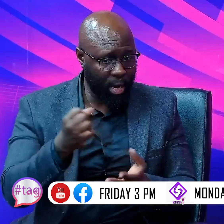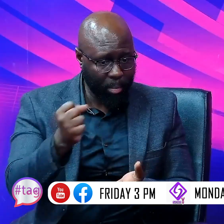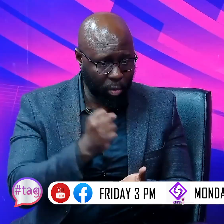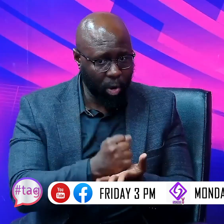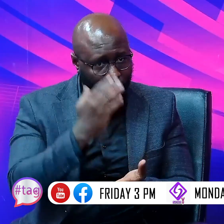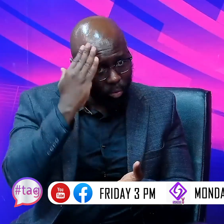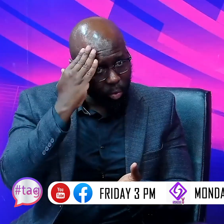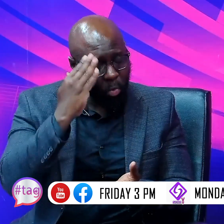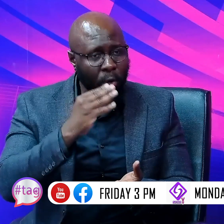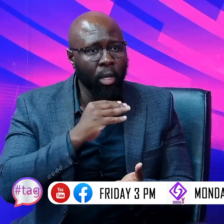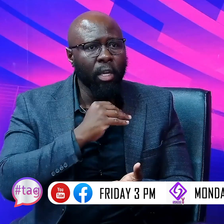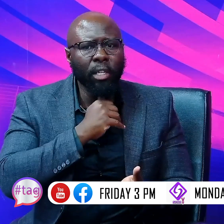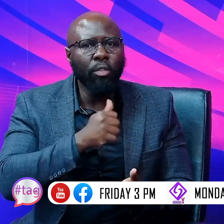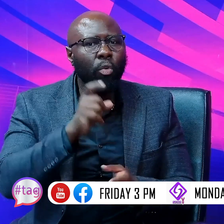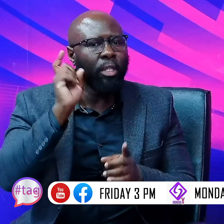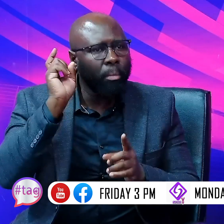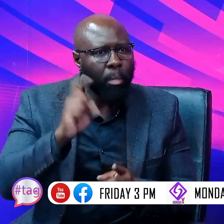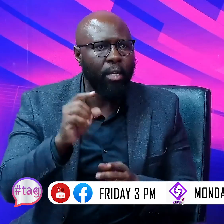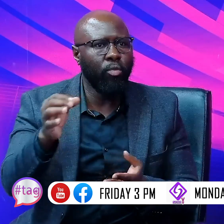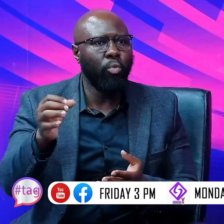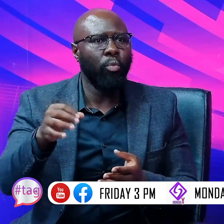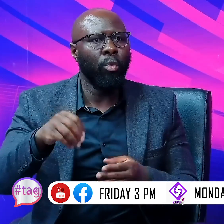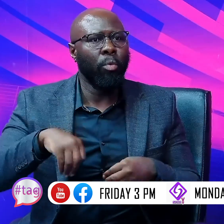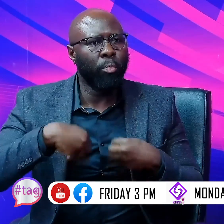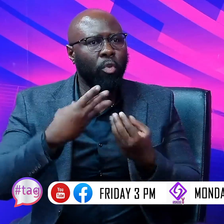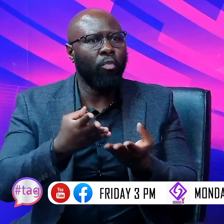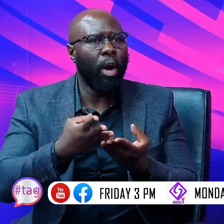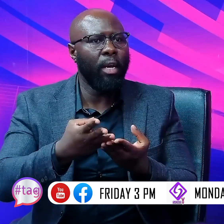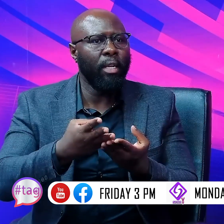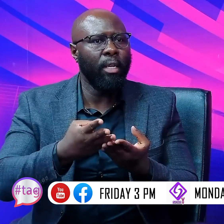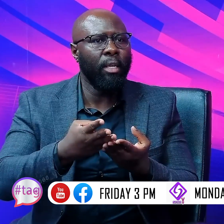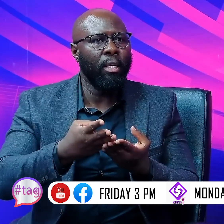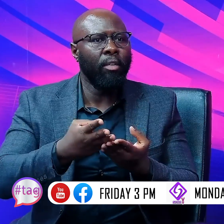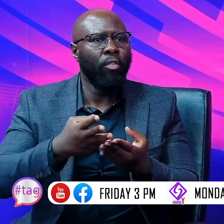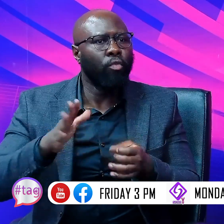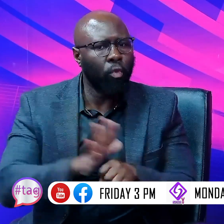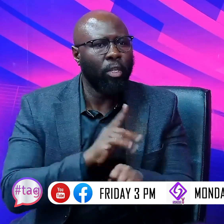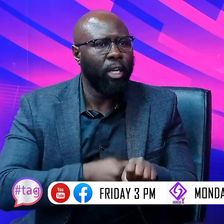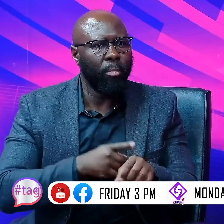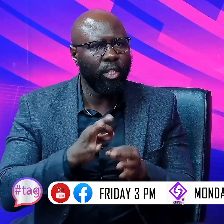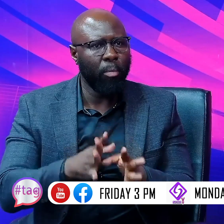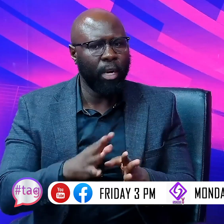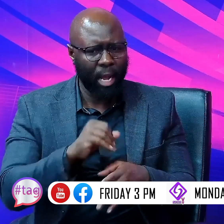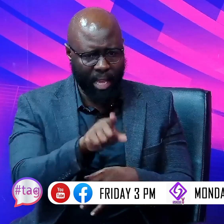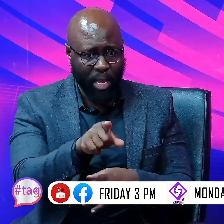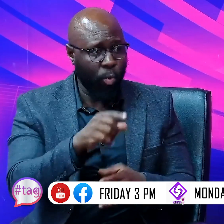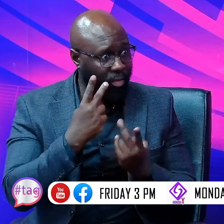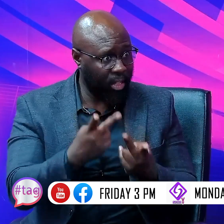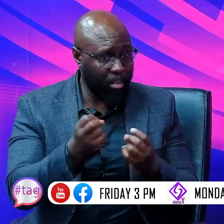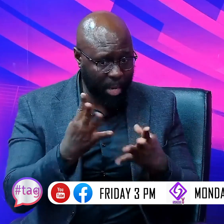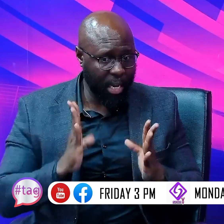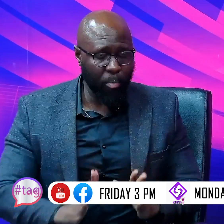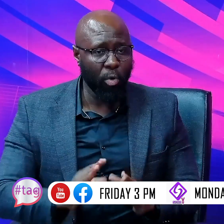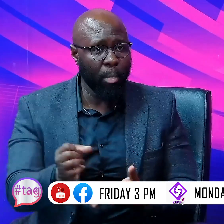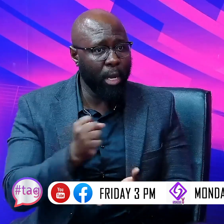So we want the employer to know that it is not a must for them to provide a full-time